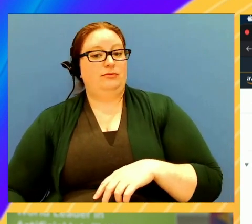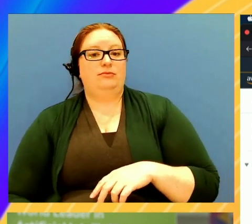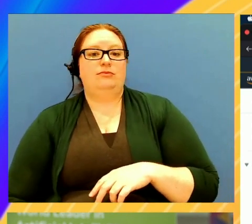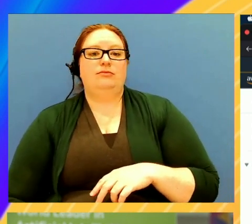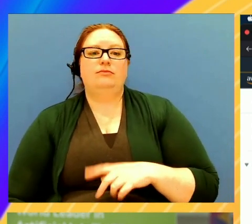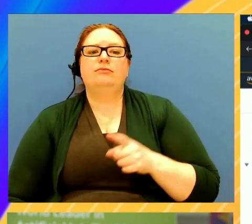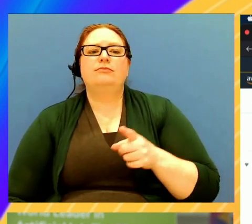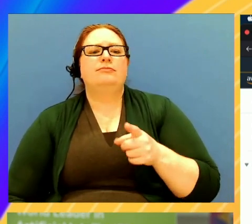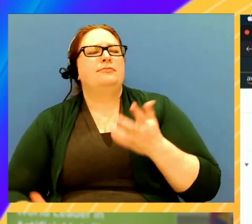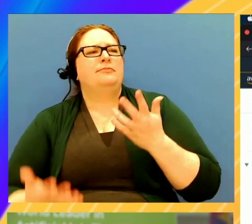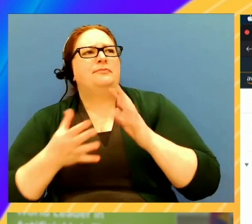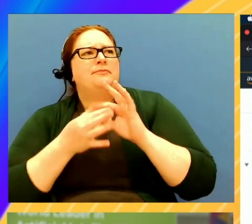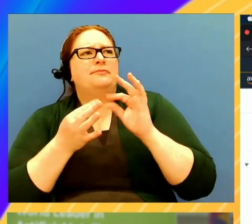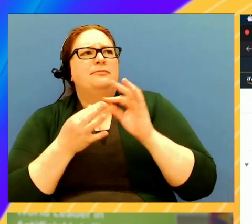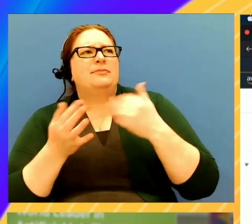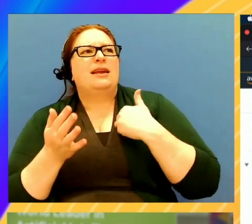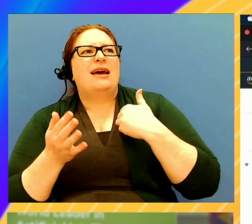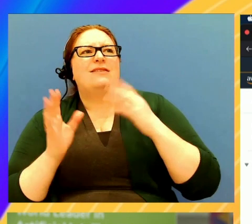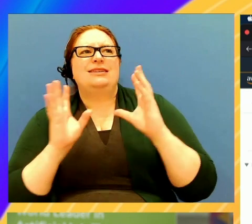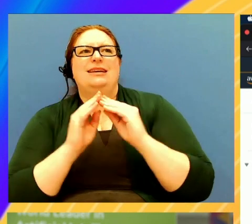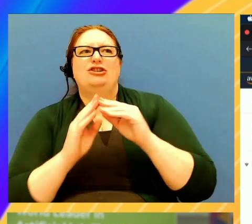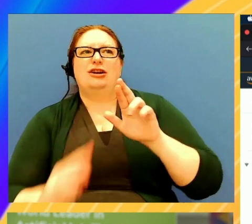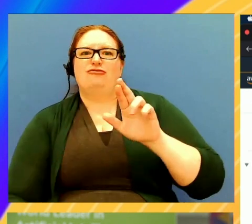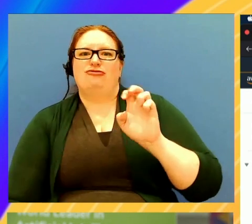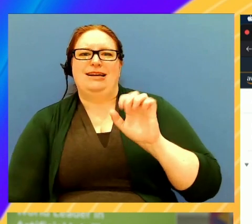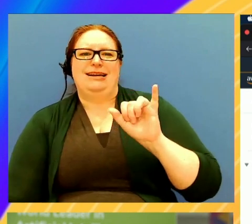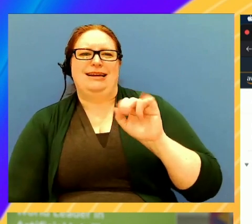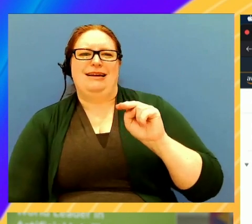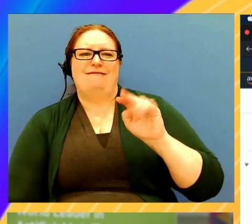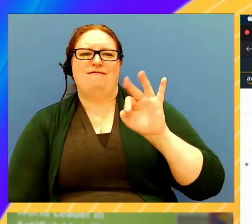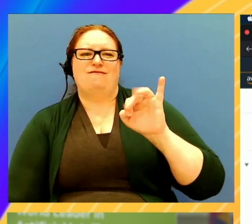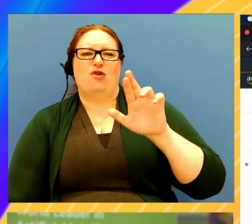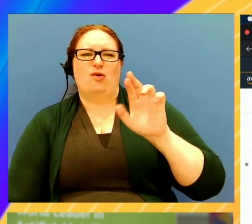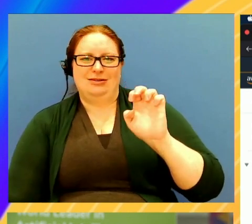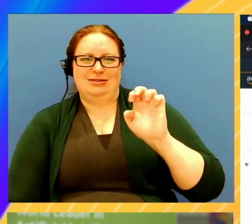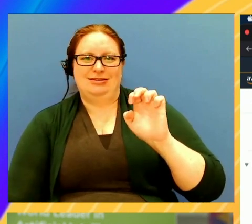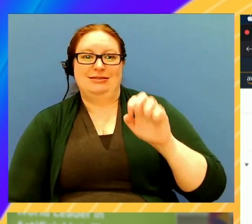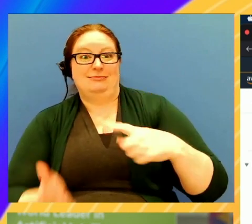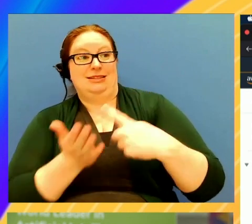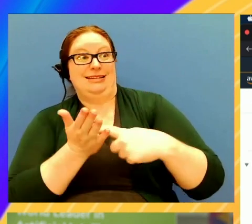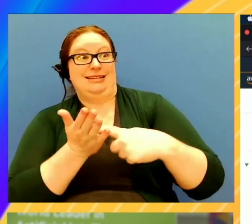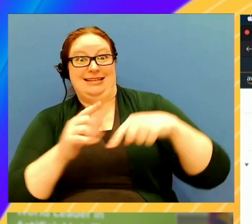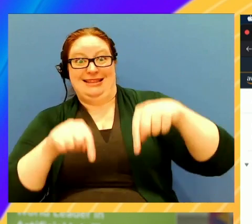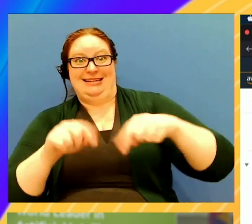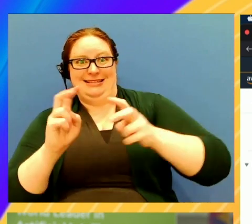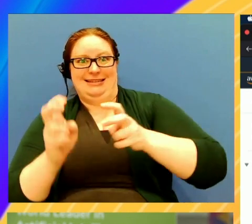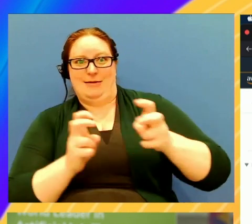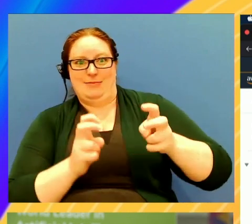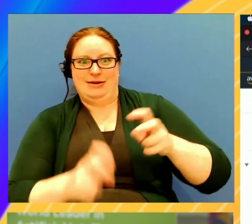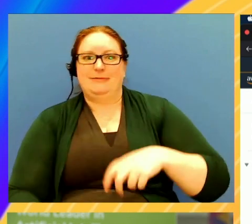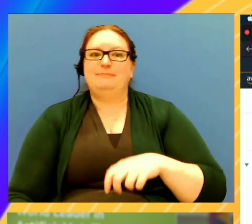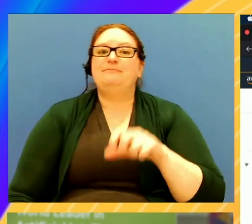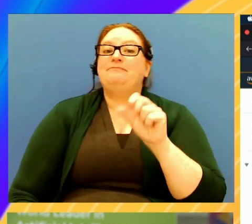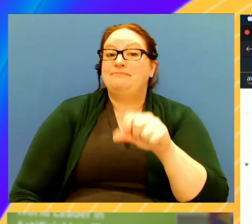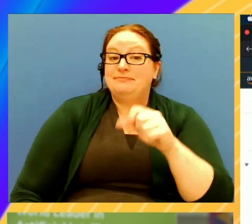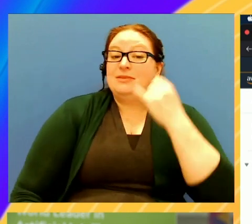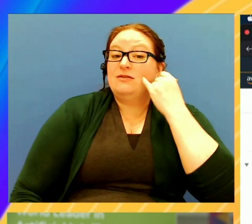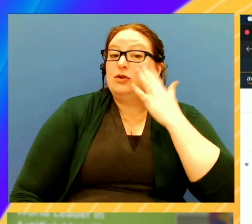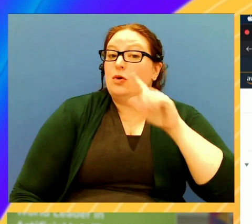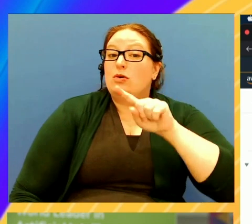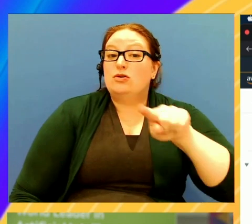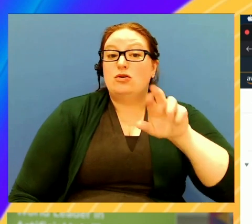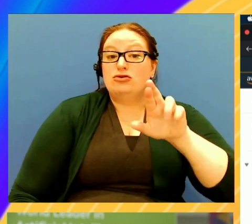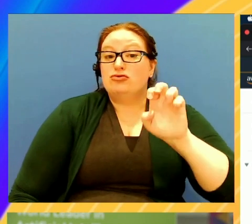mentioned that you might have a session at Reinforce coming up, talking about this very topic. There is actually a session, so if you're going to be at Reinforce, please join us